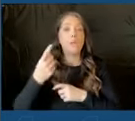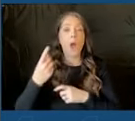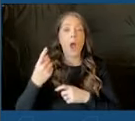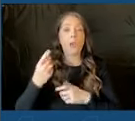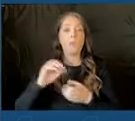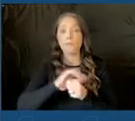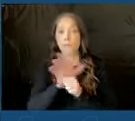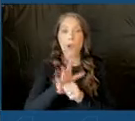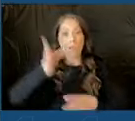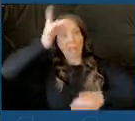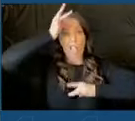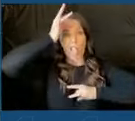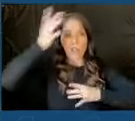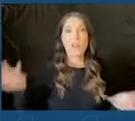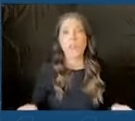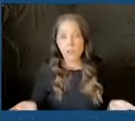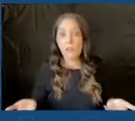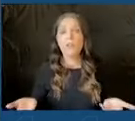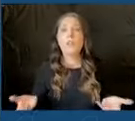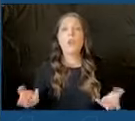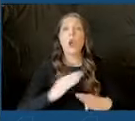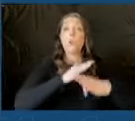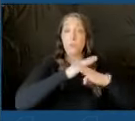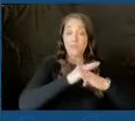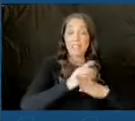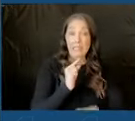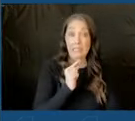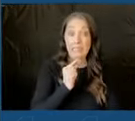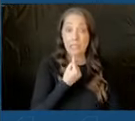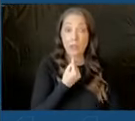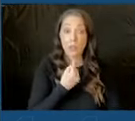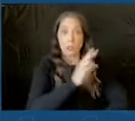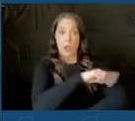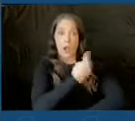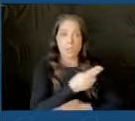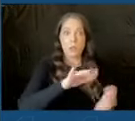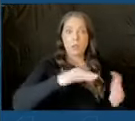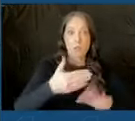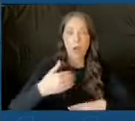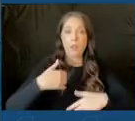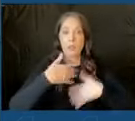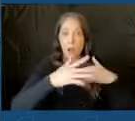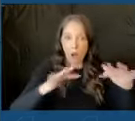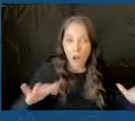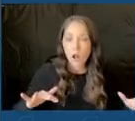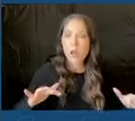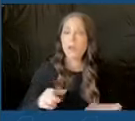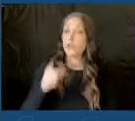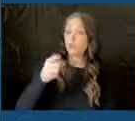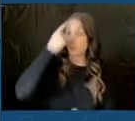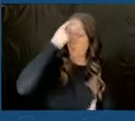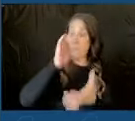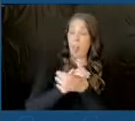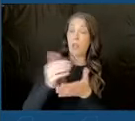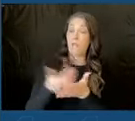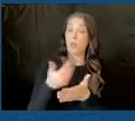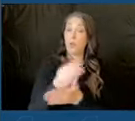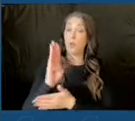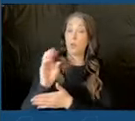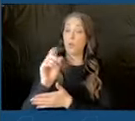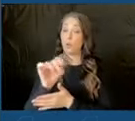While it did prevent serious outcomes, deaths, and hospitalizations, people tested positive. Do you believe that the new booster, since